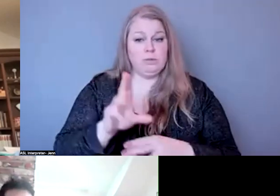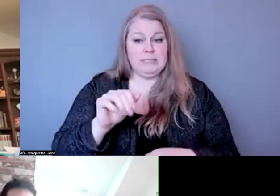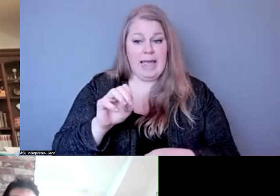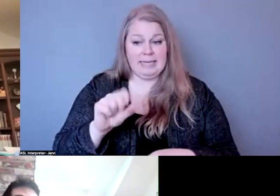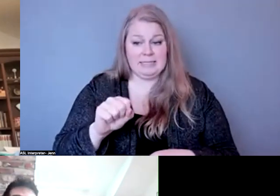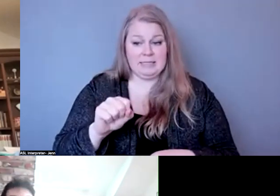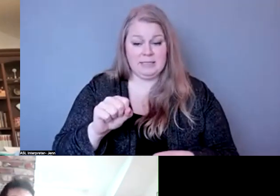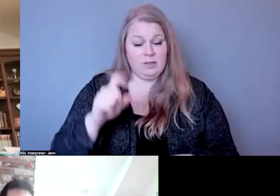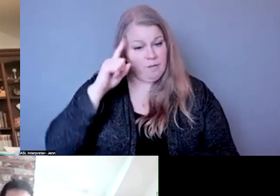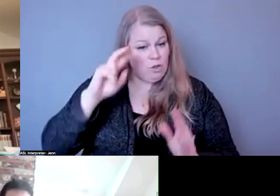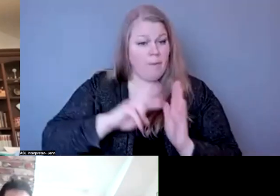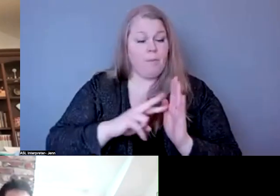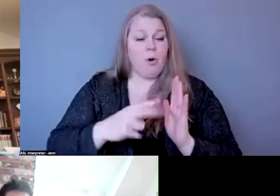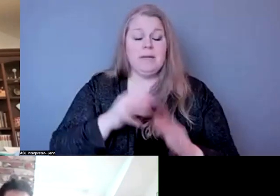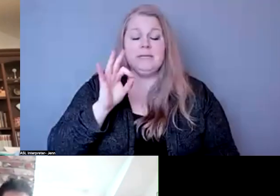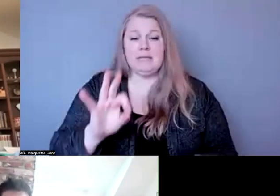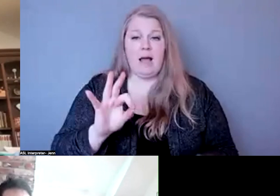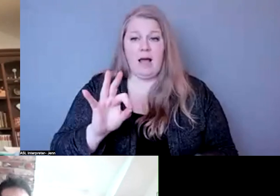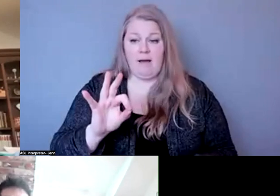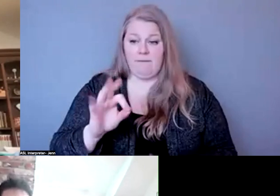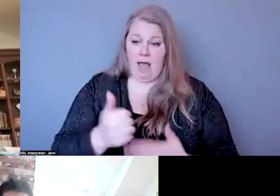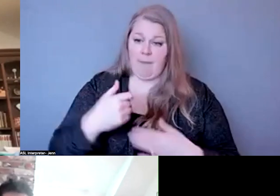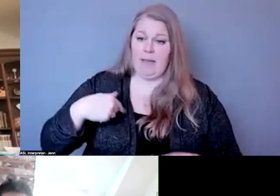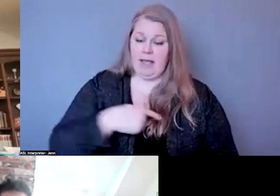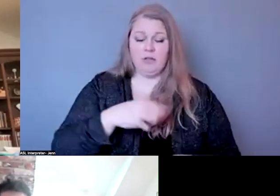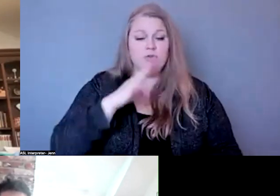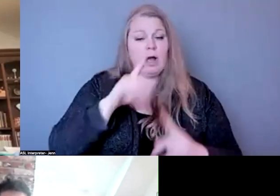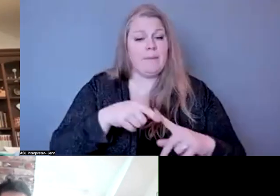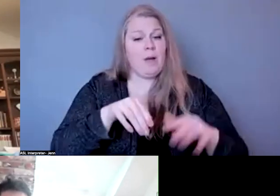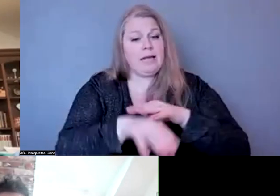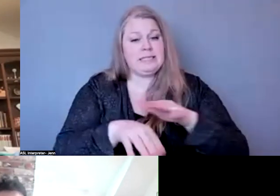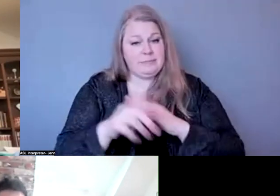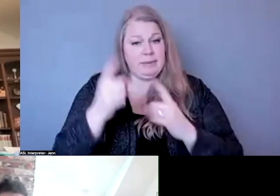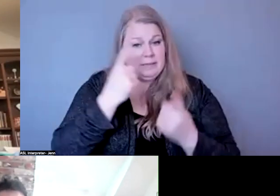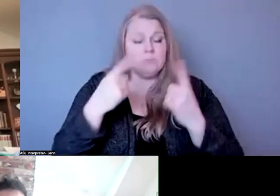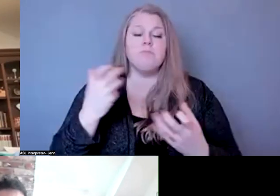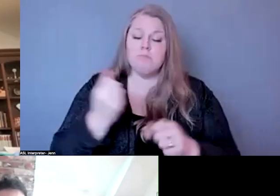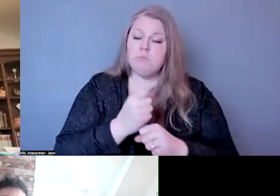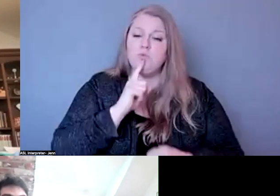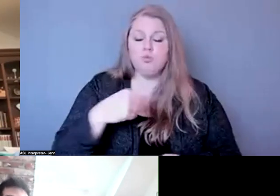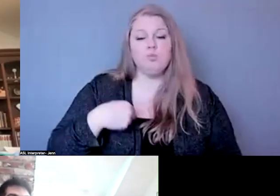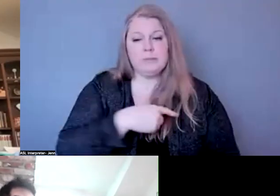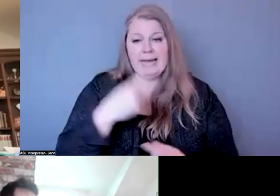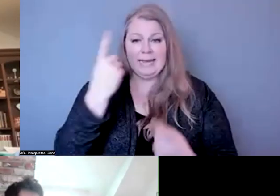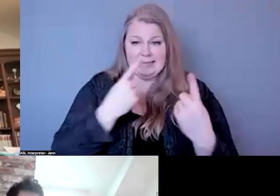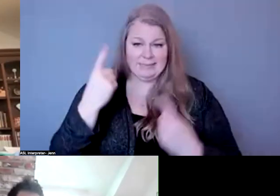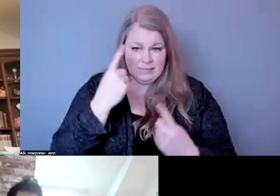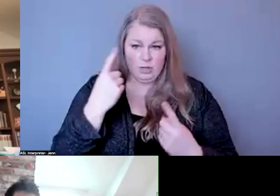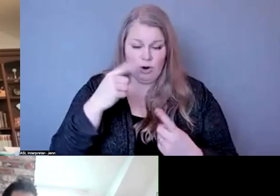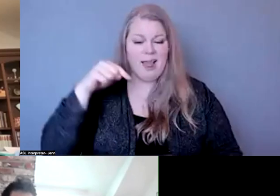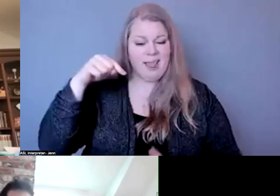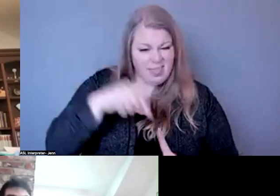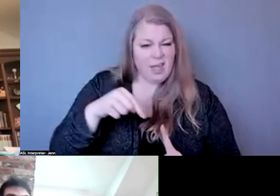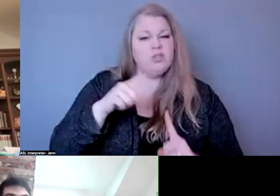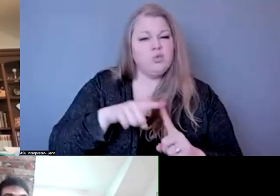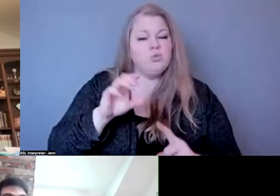purposes of those that will help us in talking about the accessibility considerations we want to consider, I believe this to be doable.